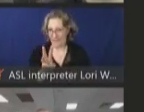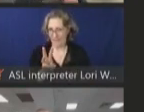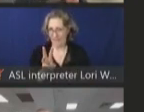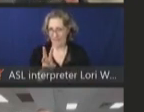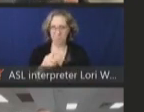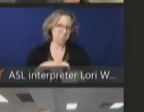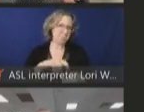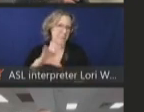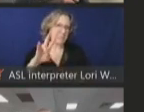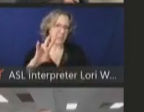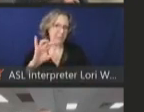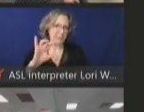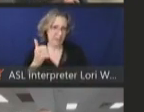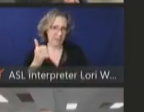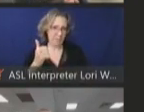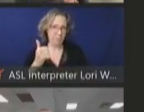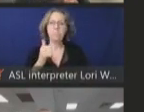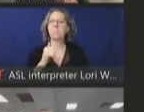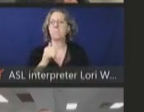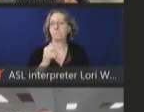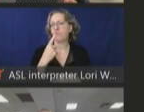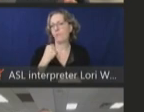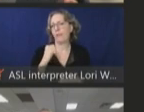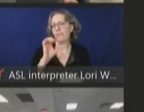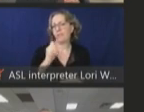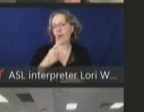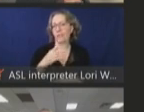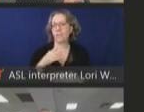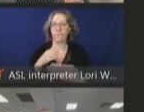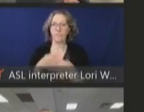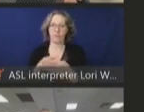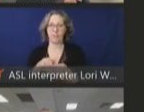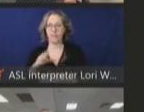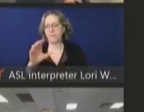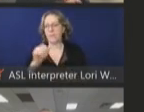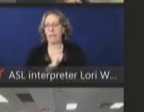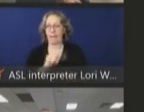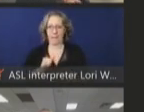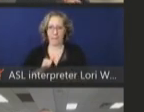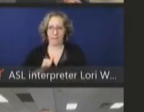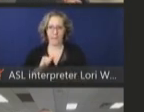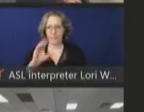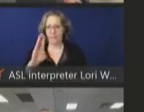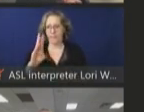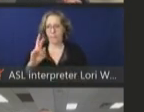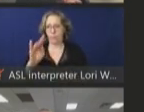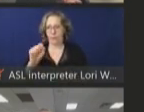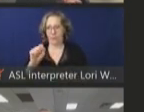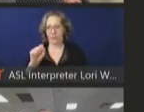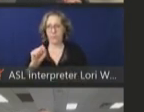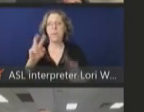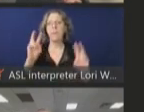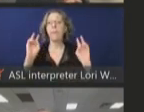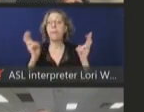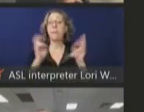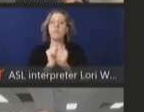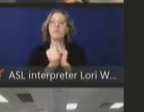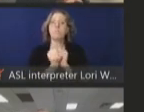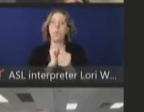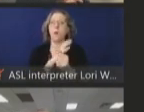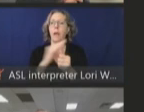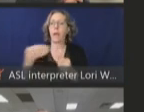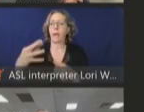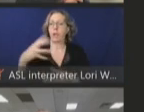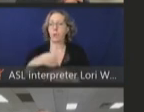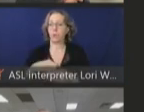first time, we decided on a theme, which is sport and inclusion. And we're going to be highlighting different